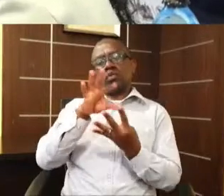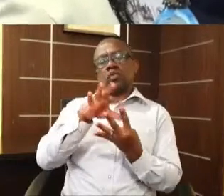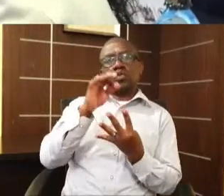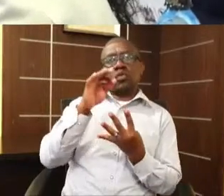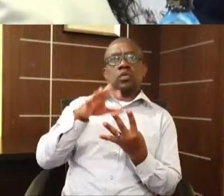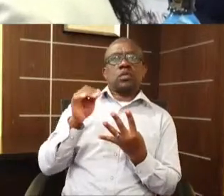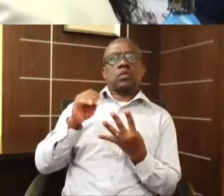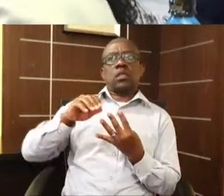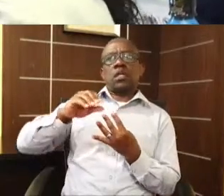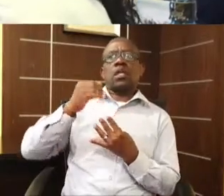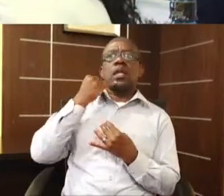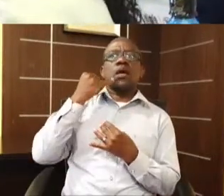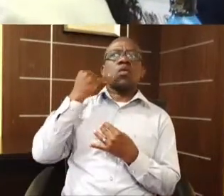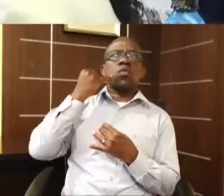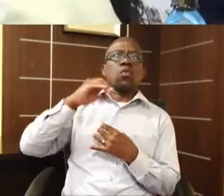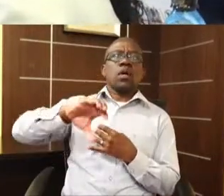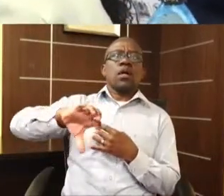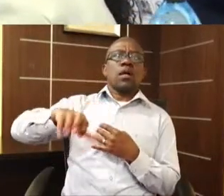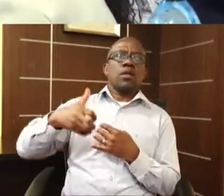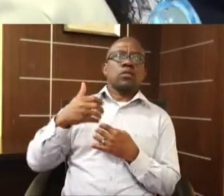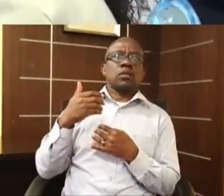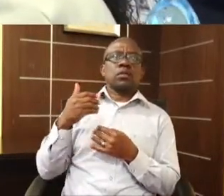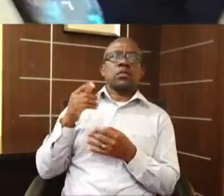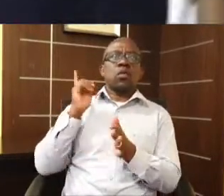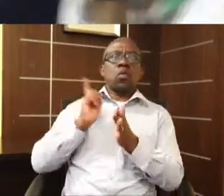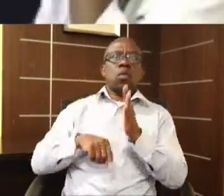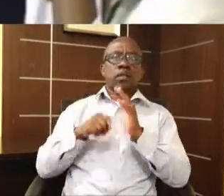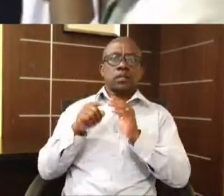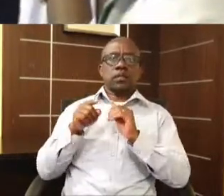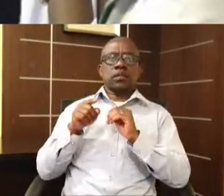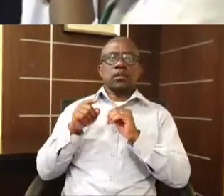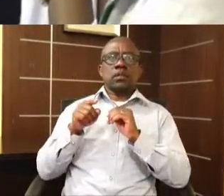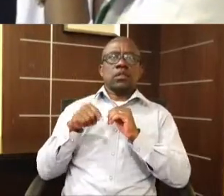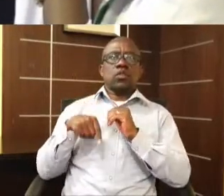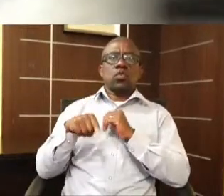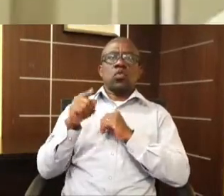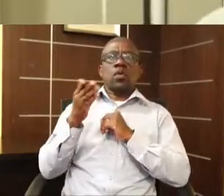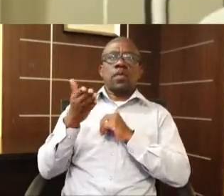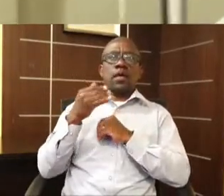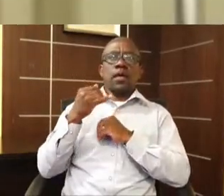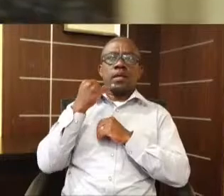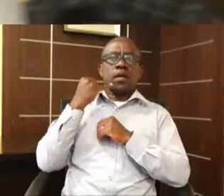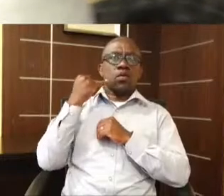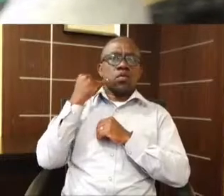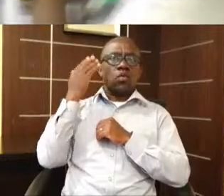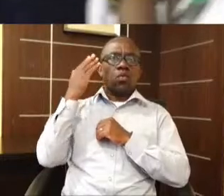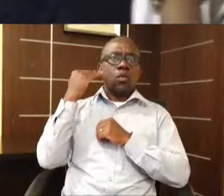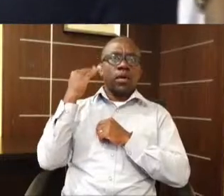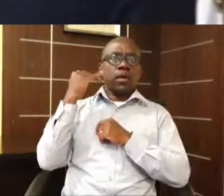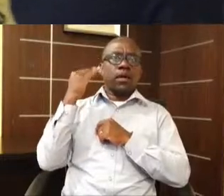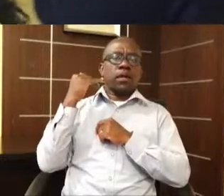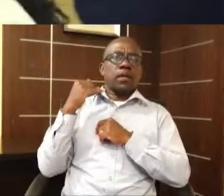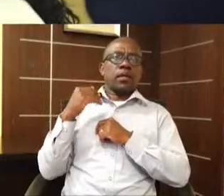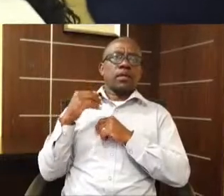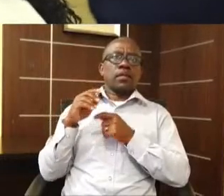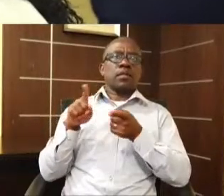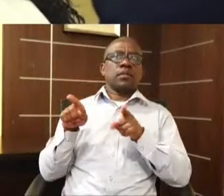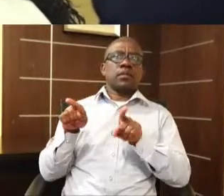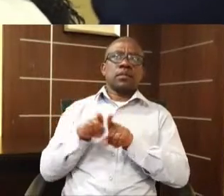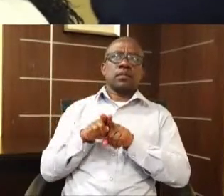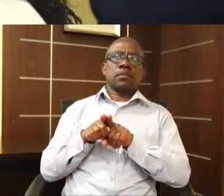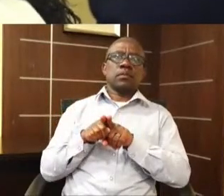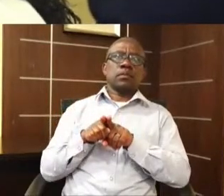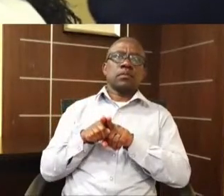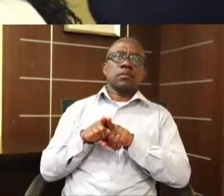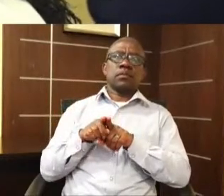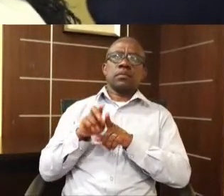Nakuru County. What made you to go to Nakuru? Then your jina,